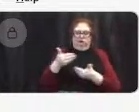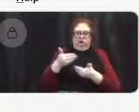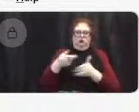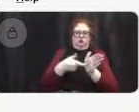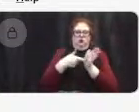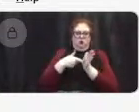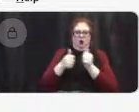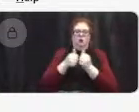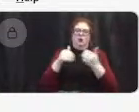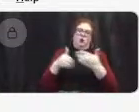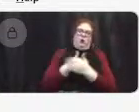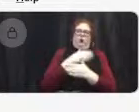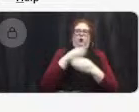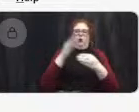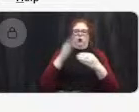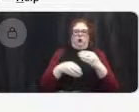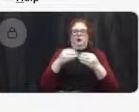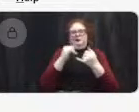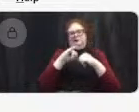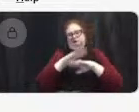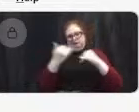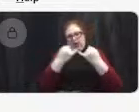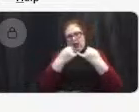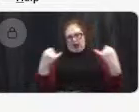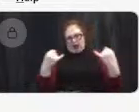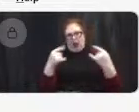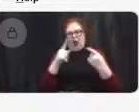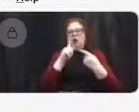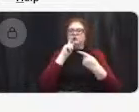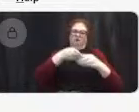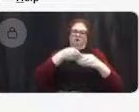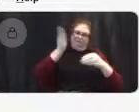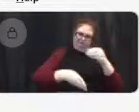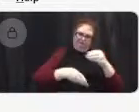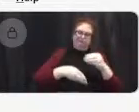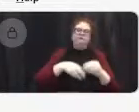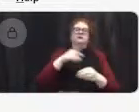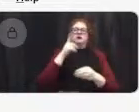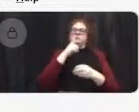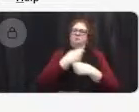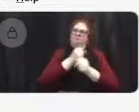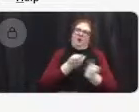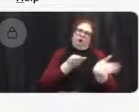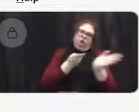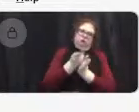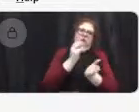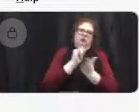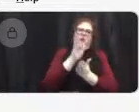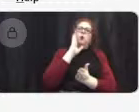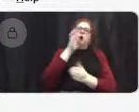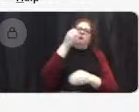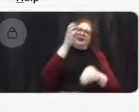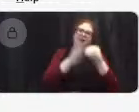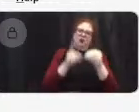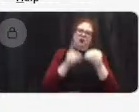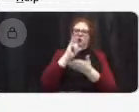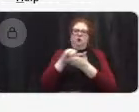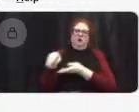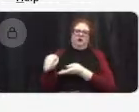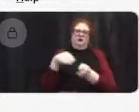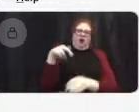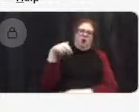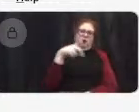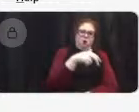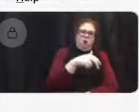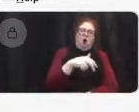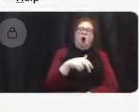new deadline to complete the sidewalk improvements to cover the city's assurance of completion for the sidewalk improvements until this request is heard and